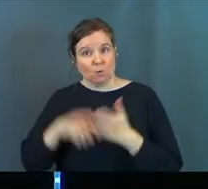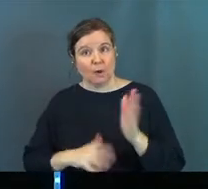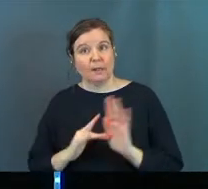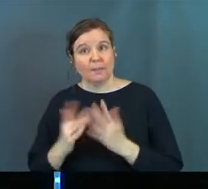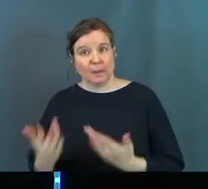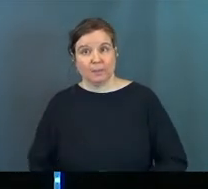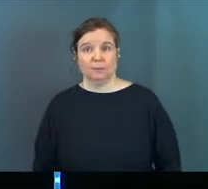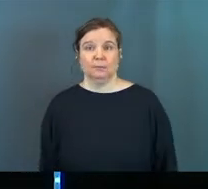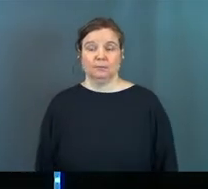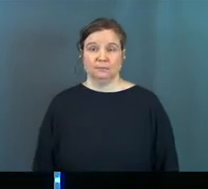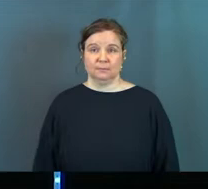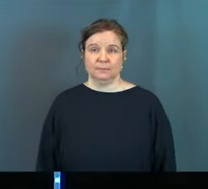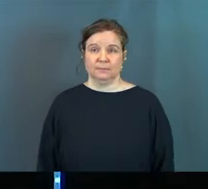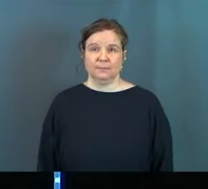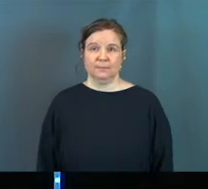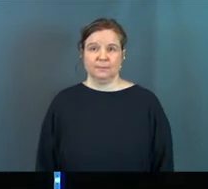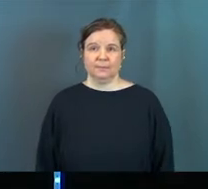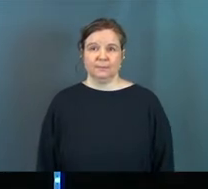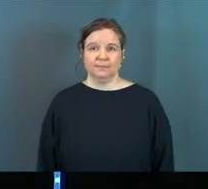the Bible.